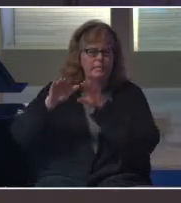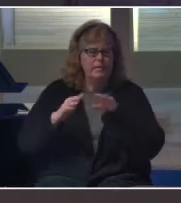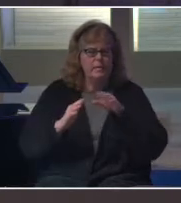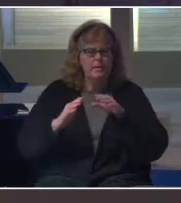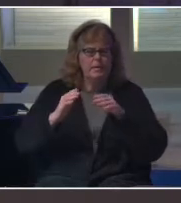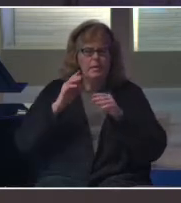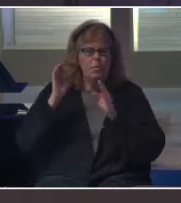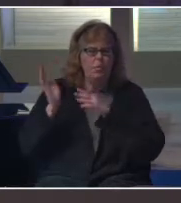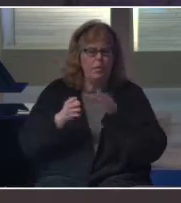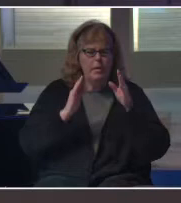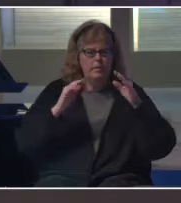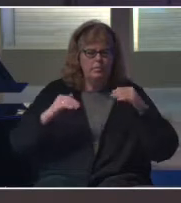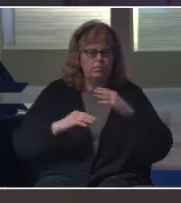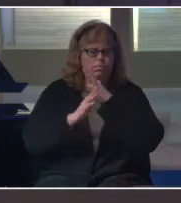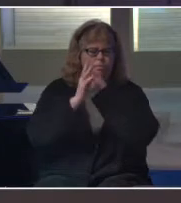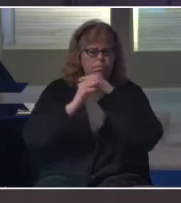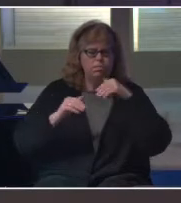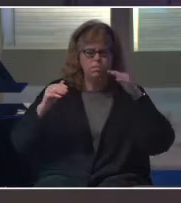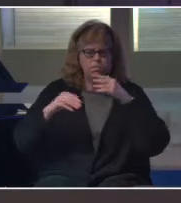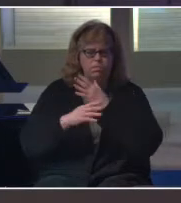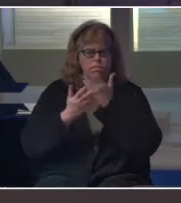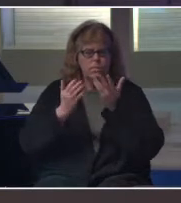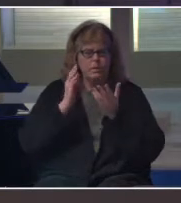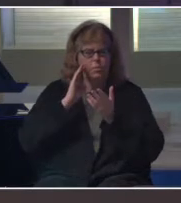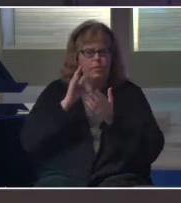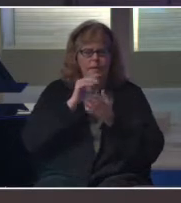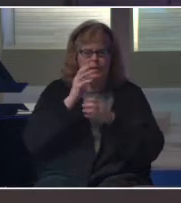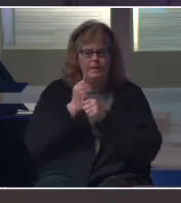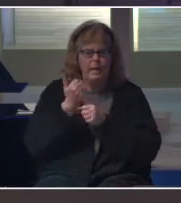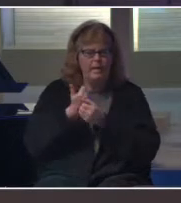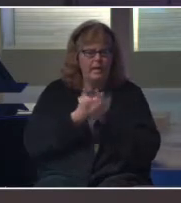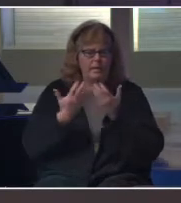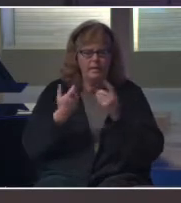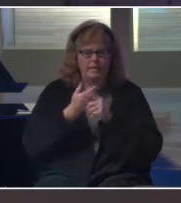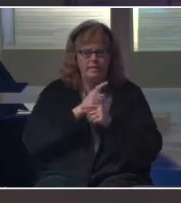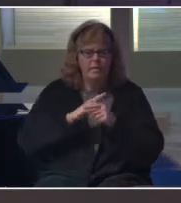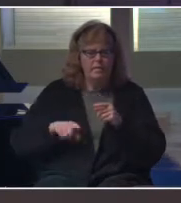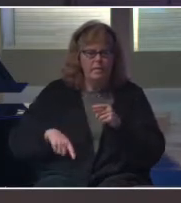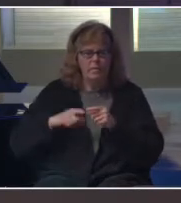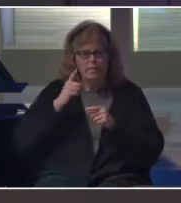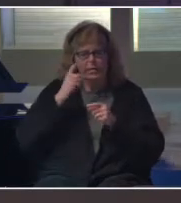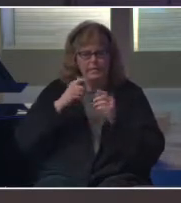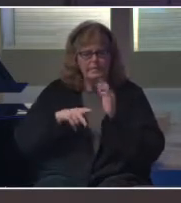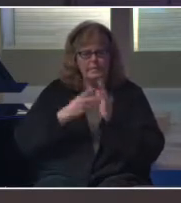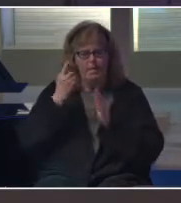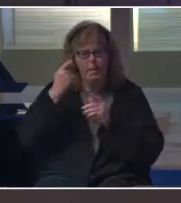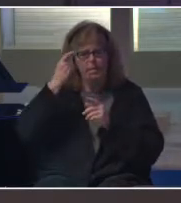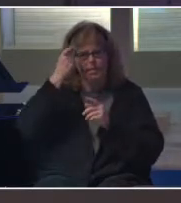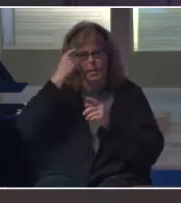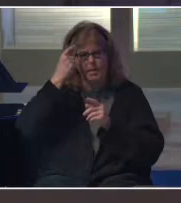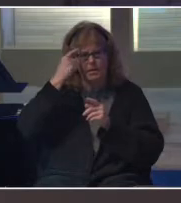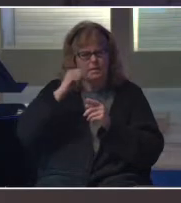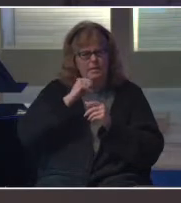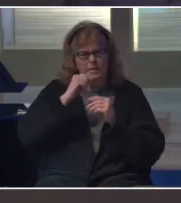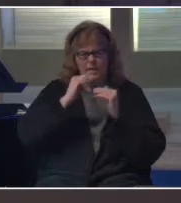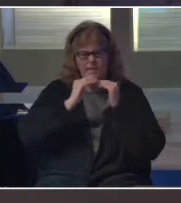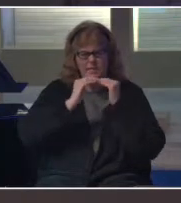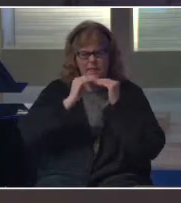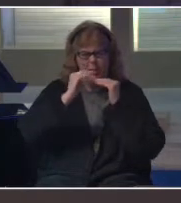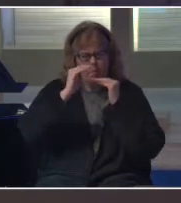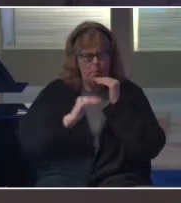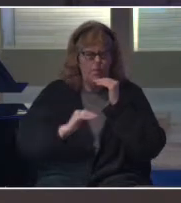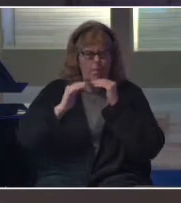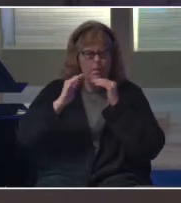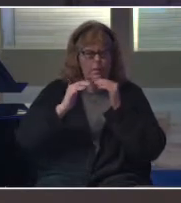driven and tossed by the wind. For that man ought not to expect that he'll receive anything from the Lord, being a double-minded man, unstable in all of his ways. So when